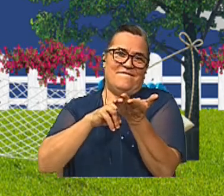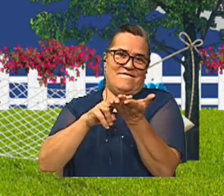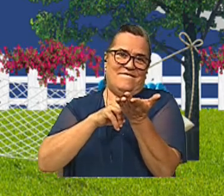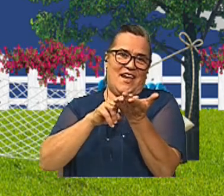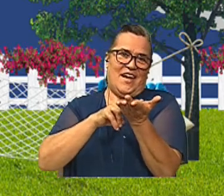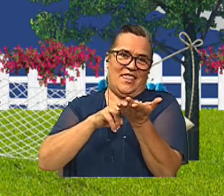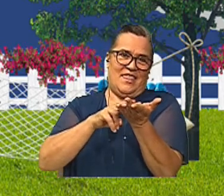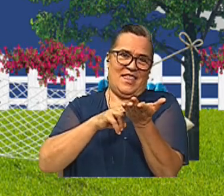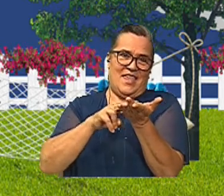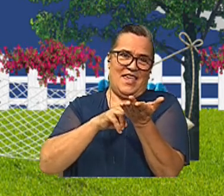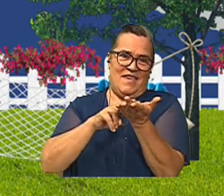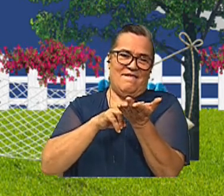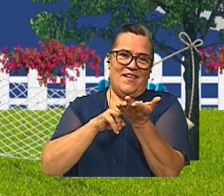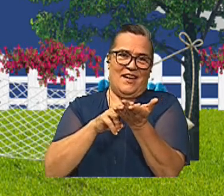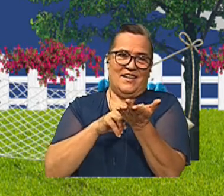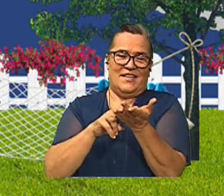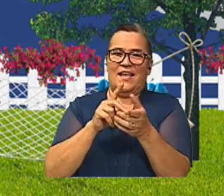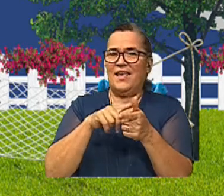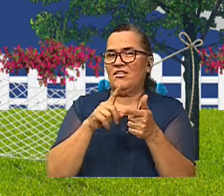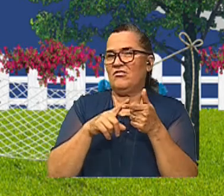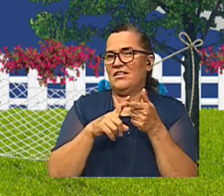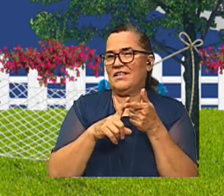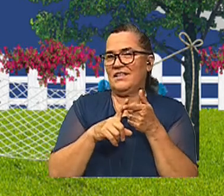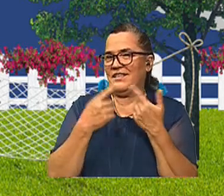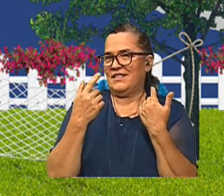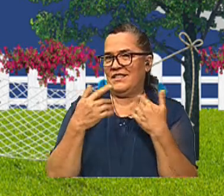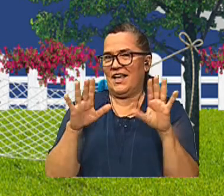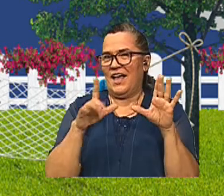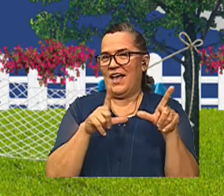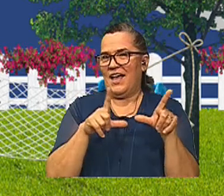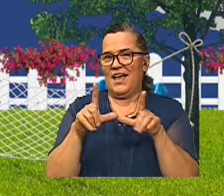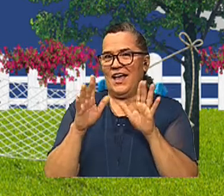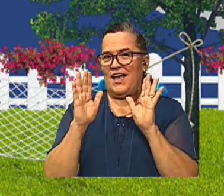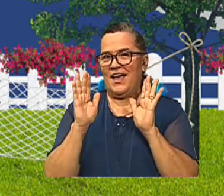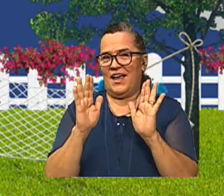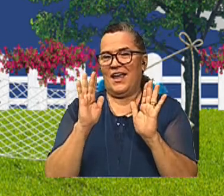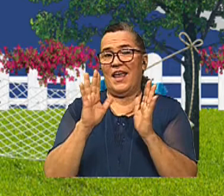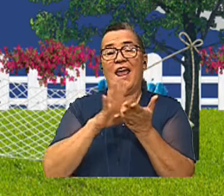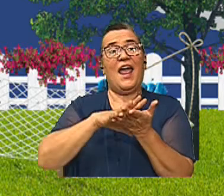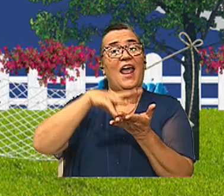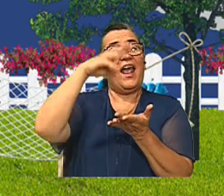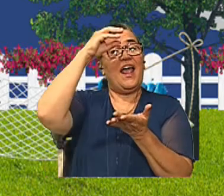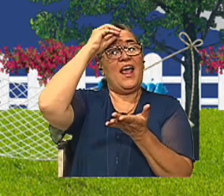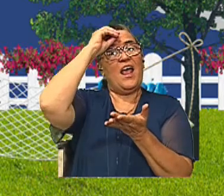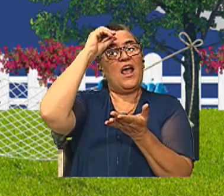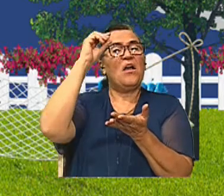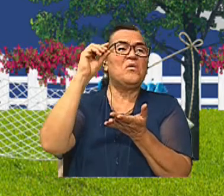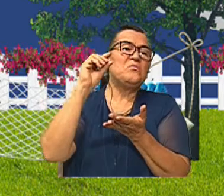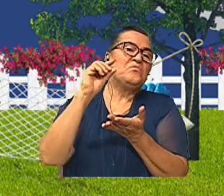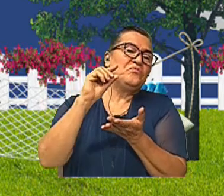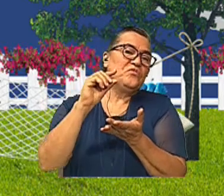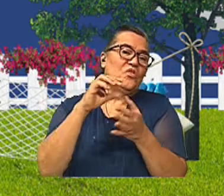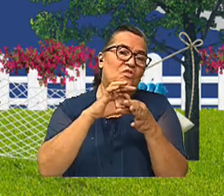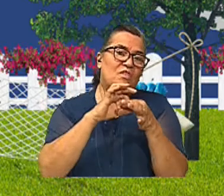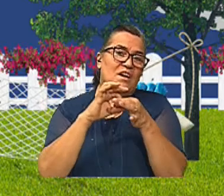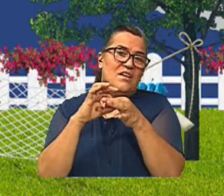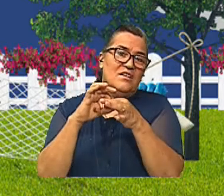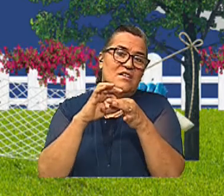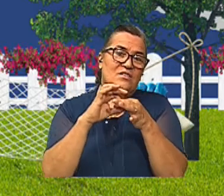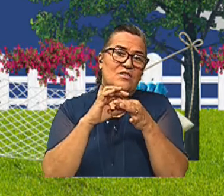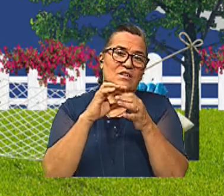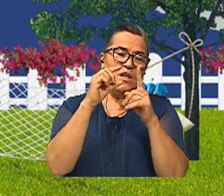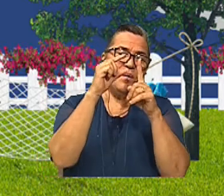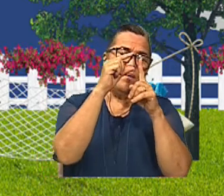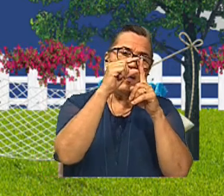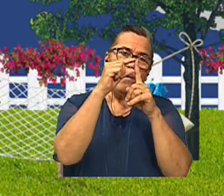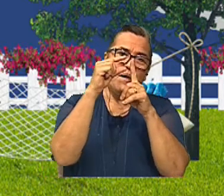Okay, okay. So guys, we already learned a little bit about some words,